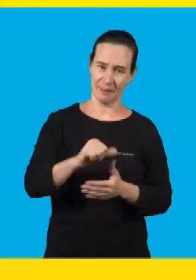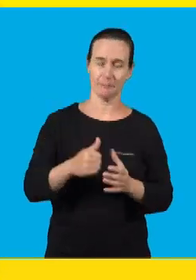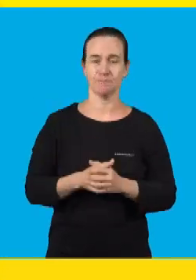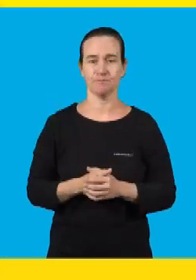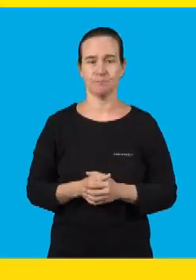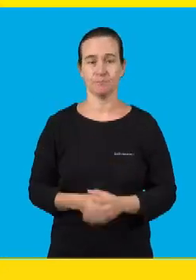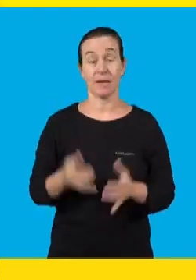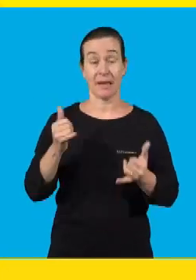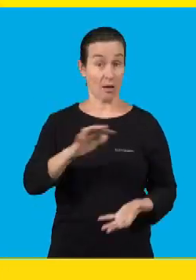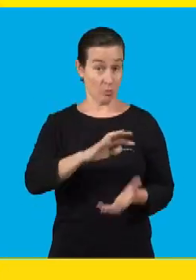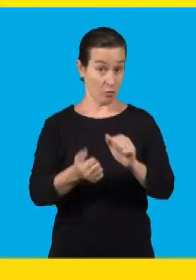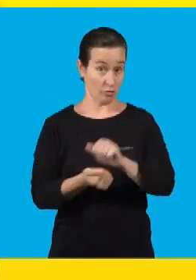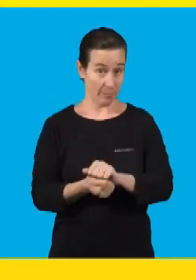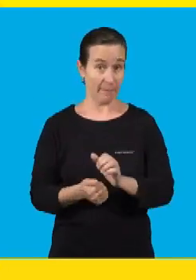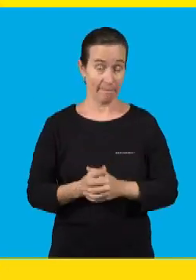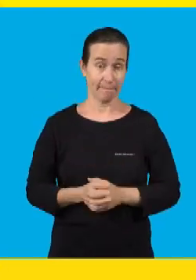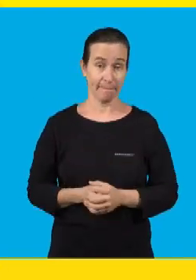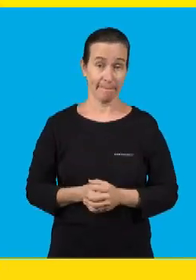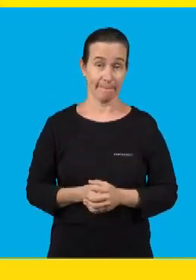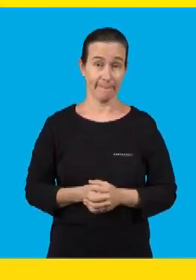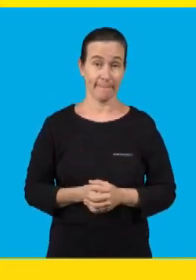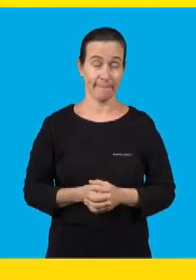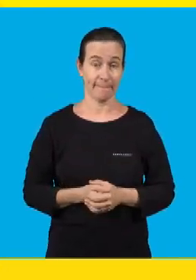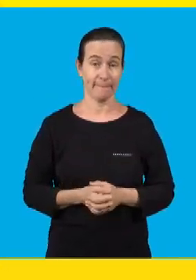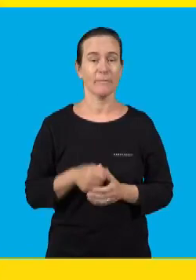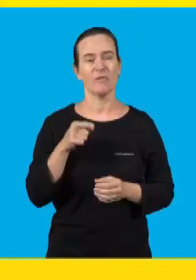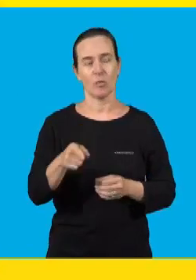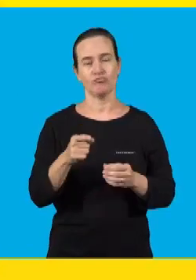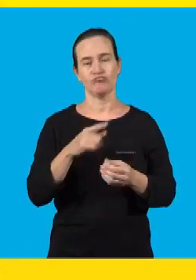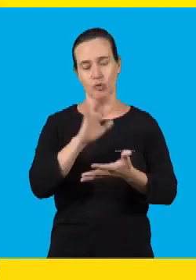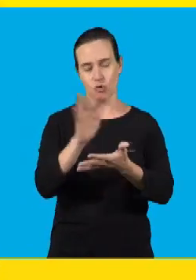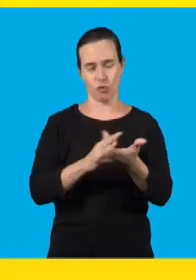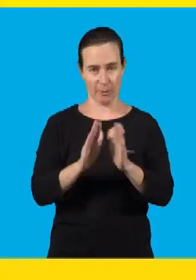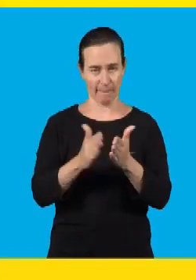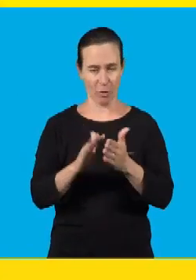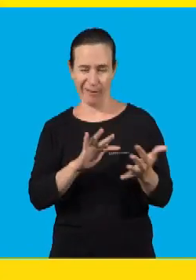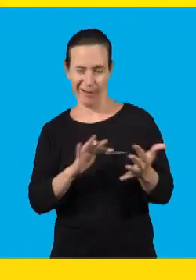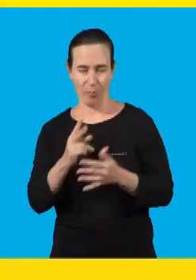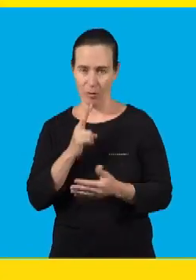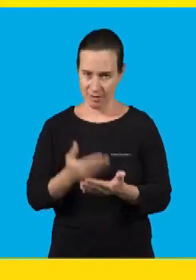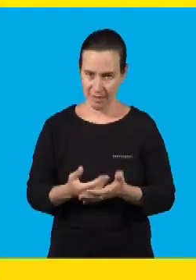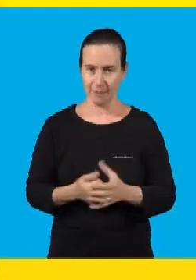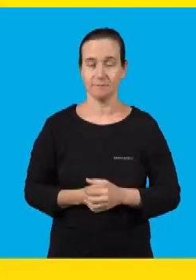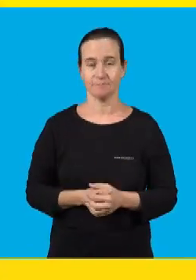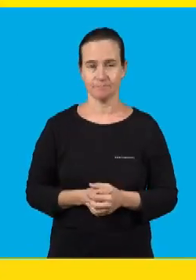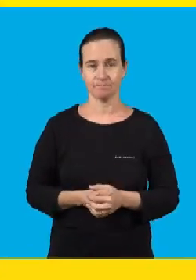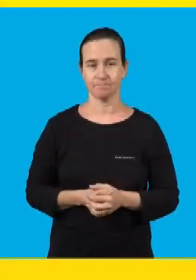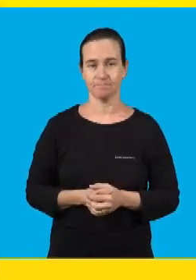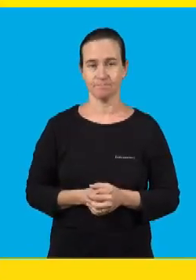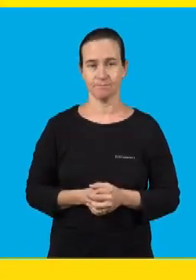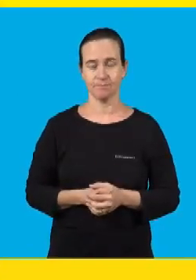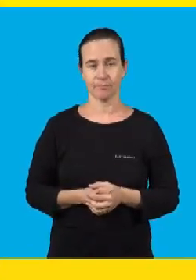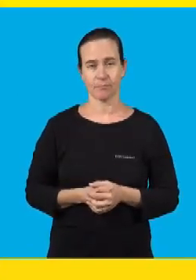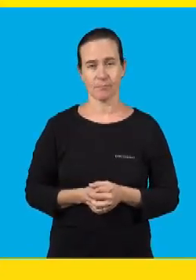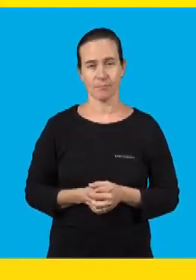Learners, welcome back. Let's wrap up our session on novels and how to approach novels, all right? So